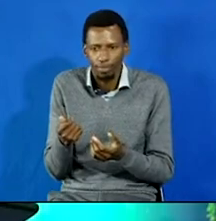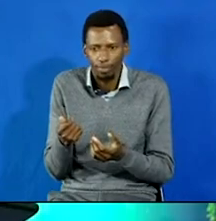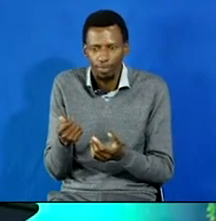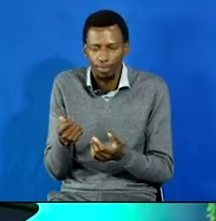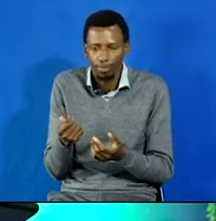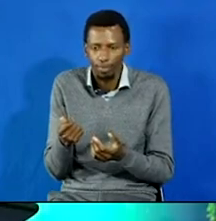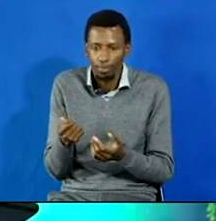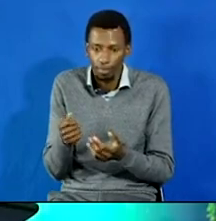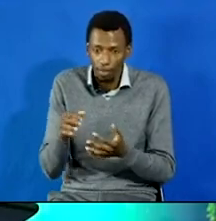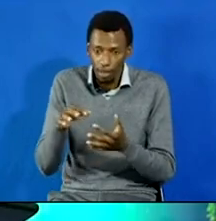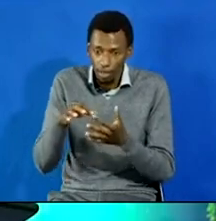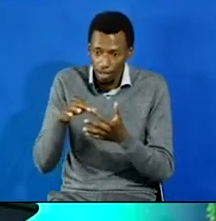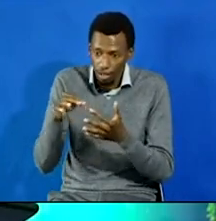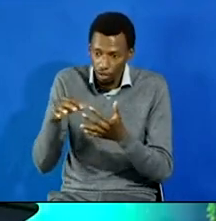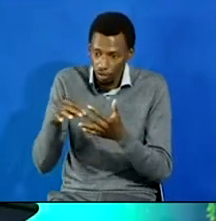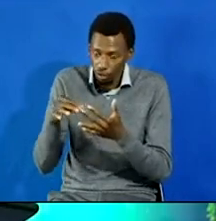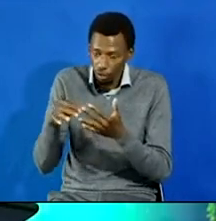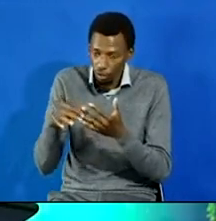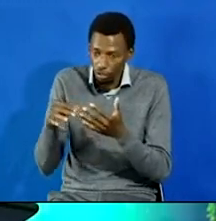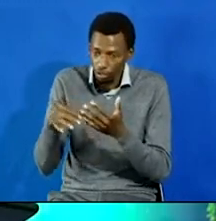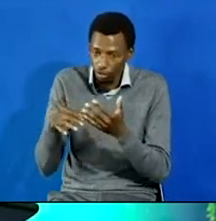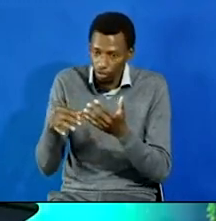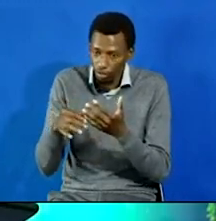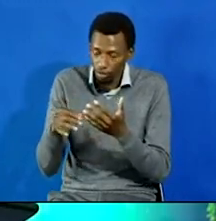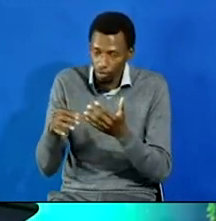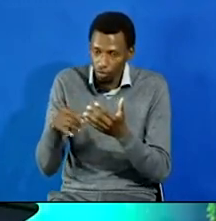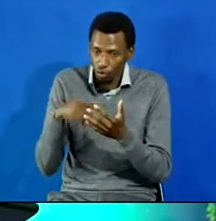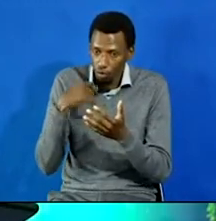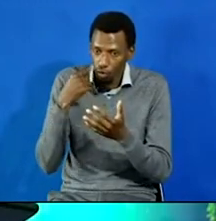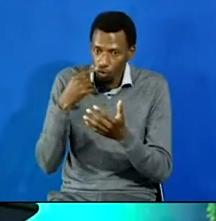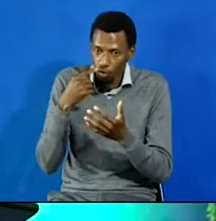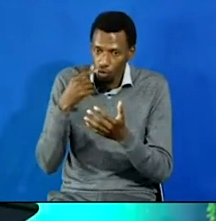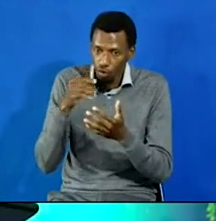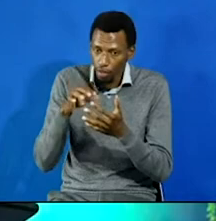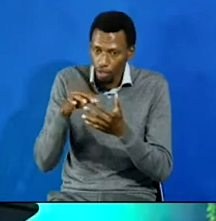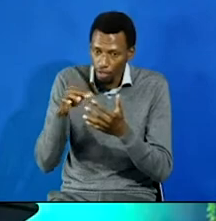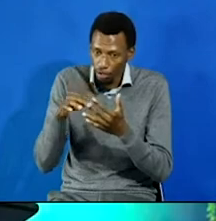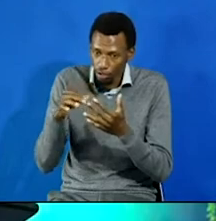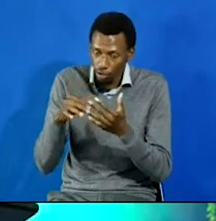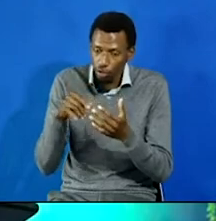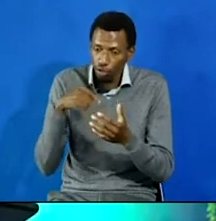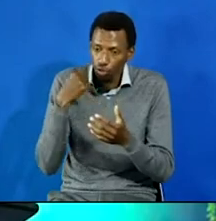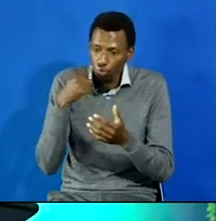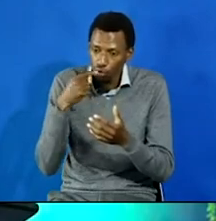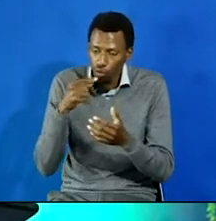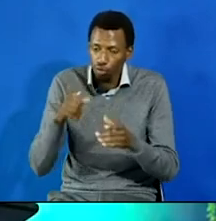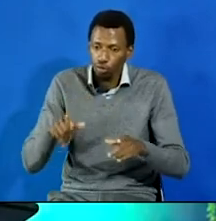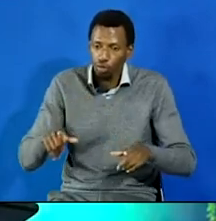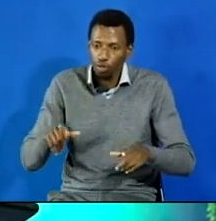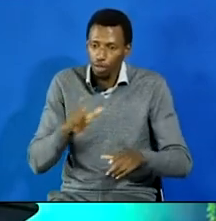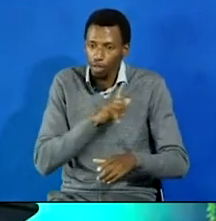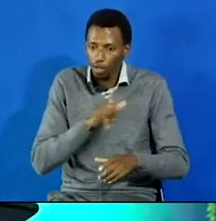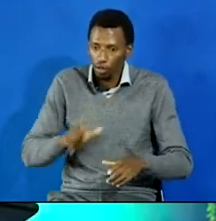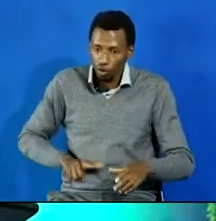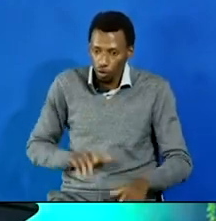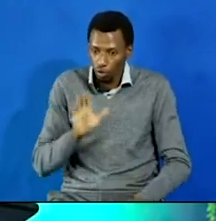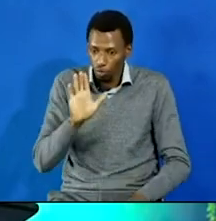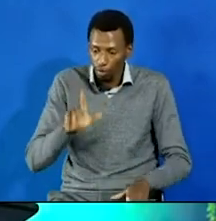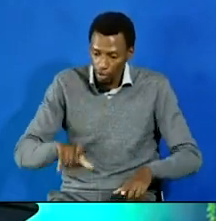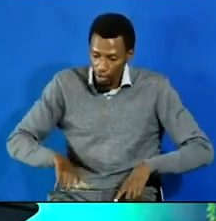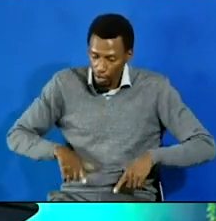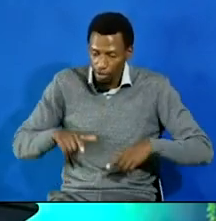The choice of who will be the Lord of your life is in your hands.